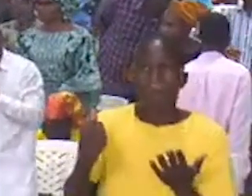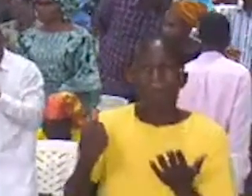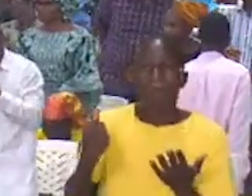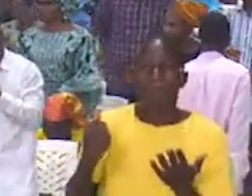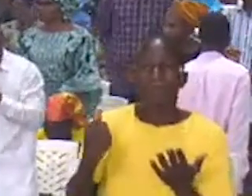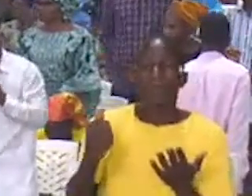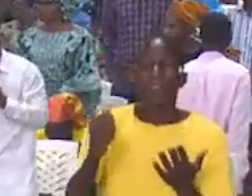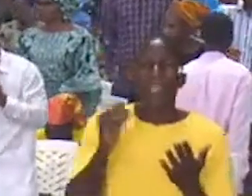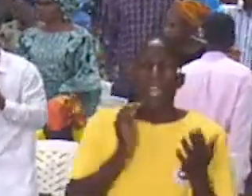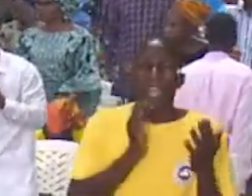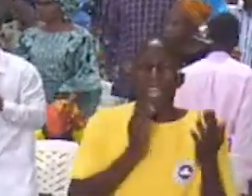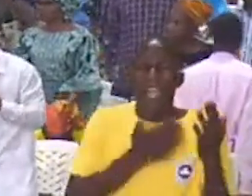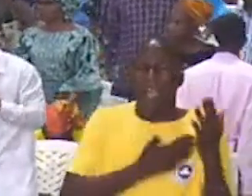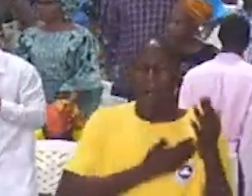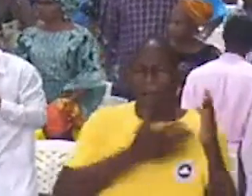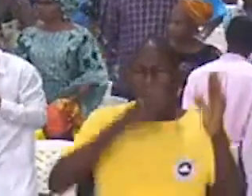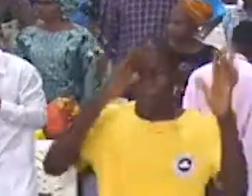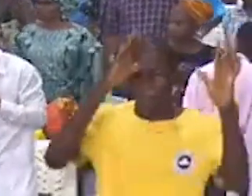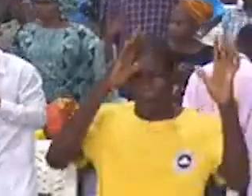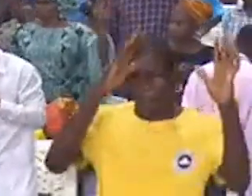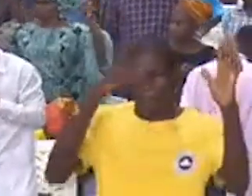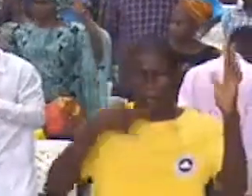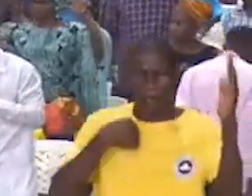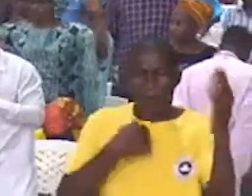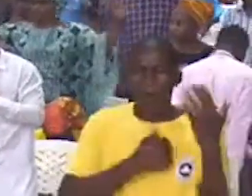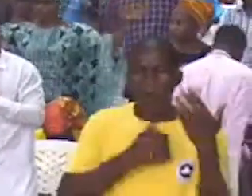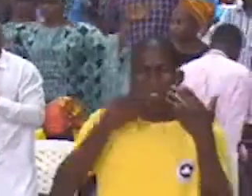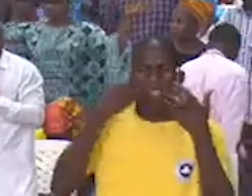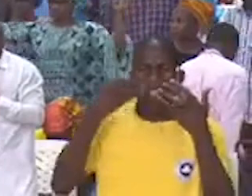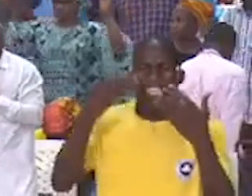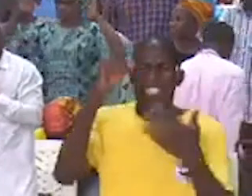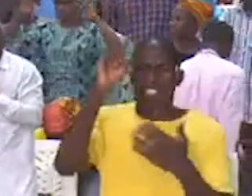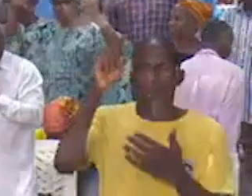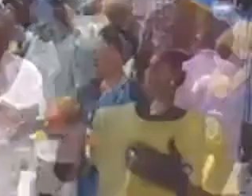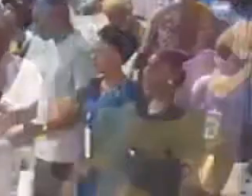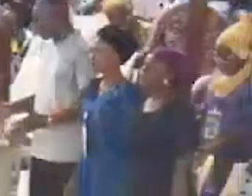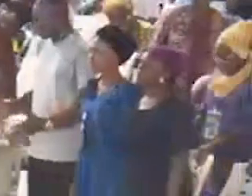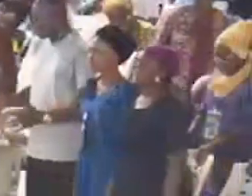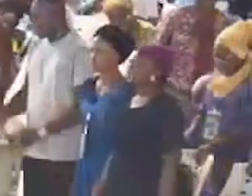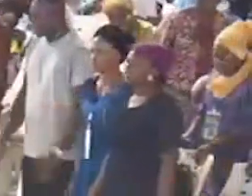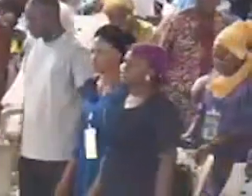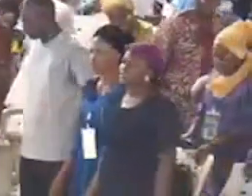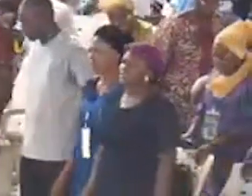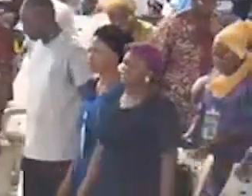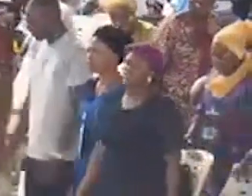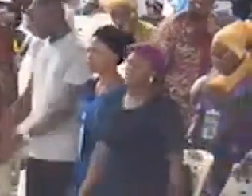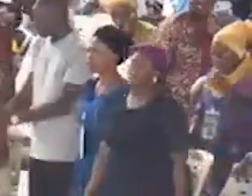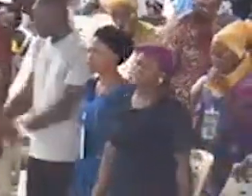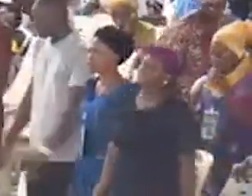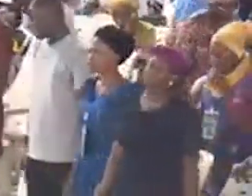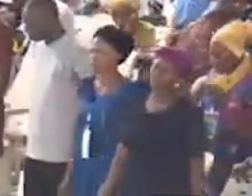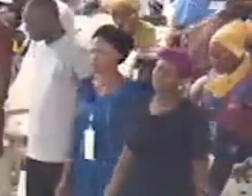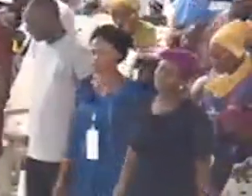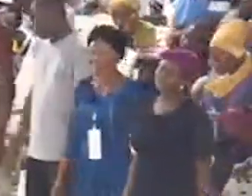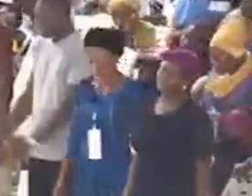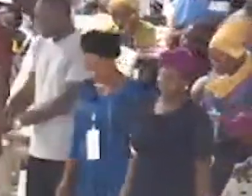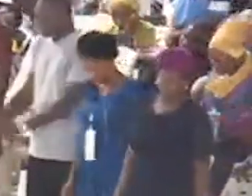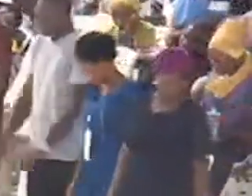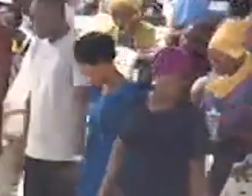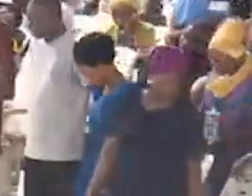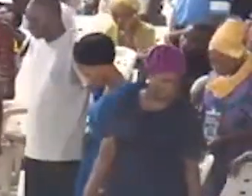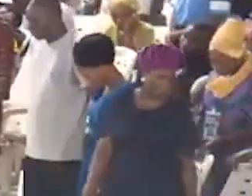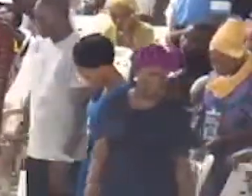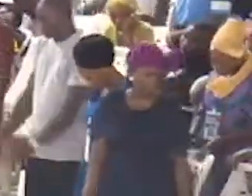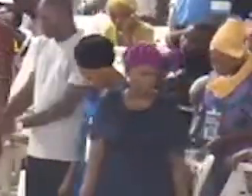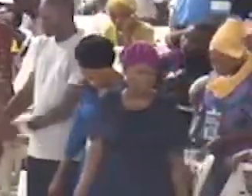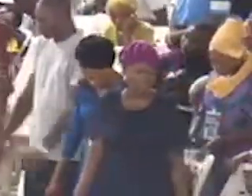And so, our Father, we thank you for the grace of this platform. Your word says, if two